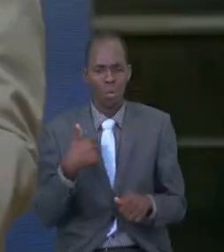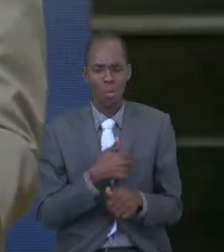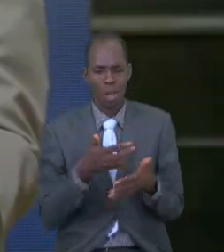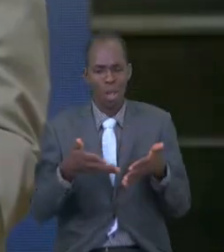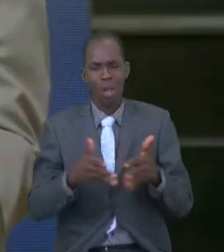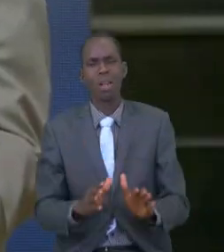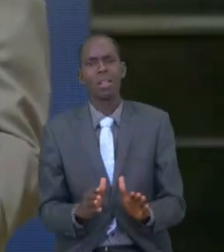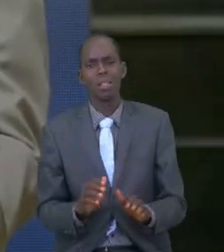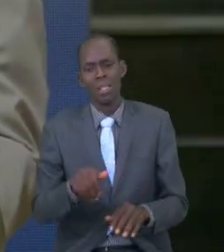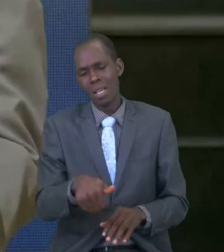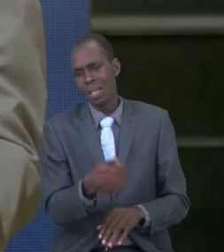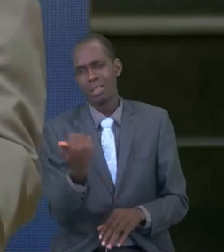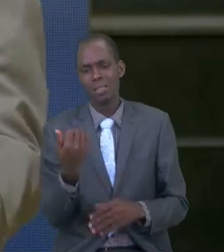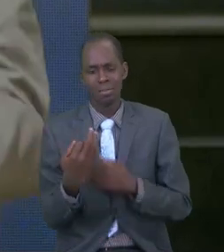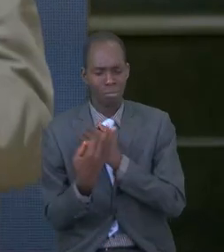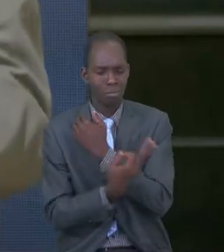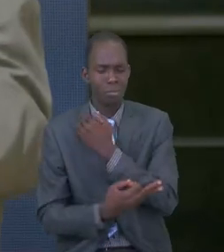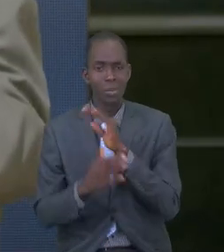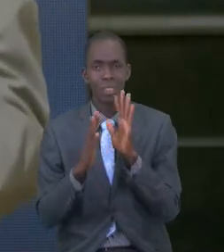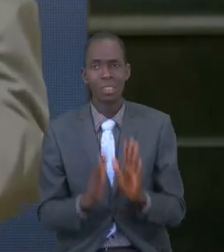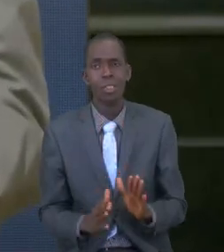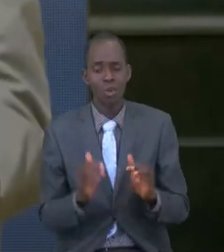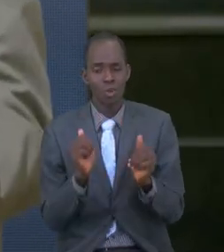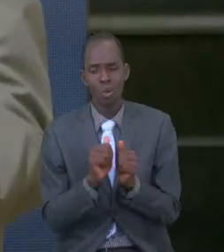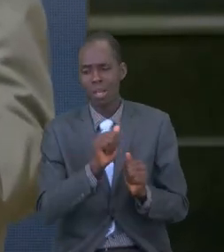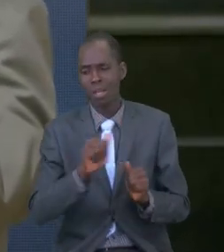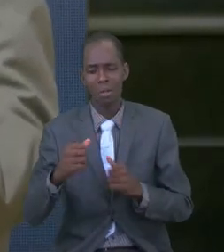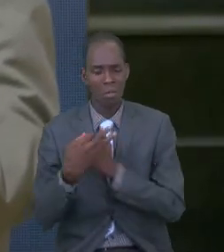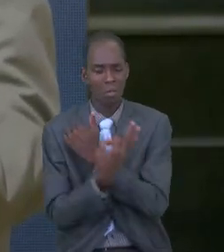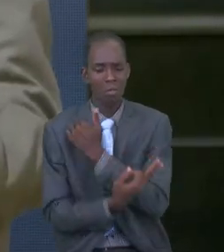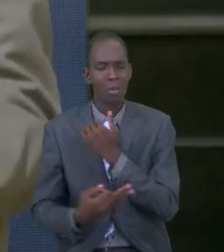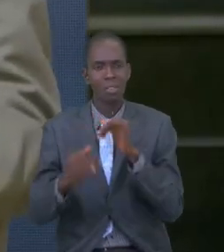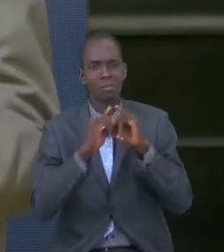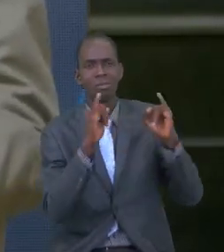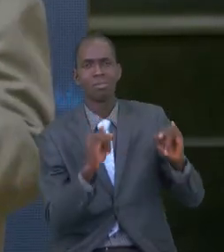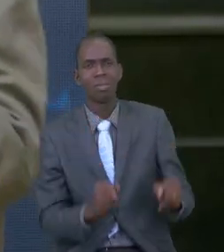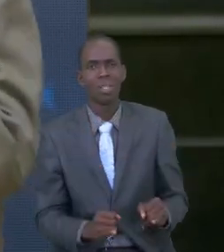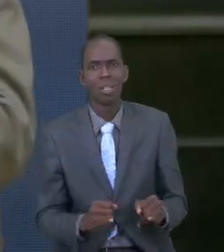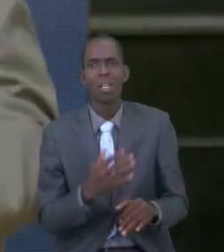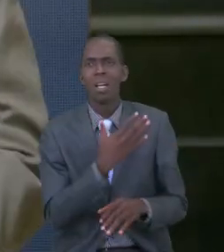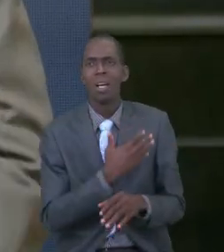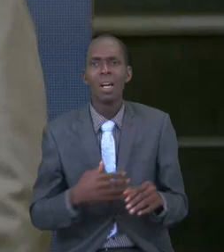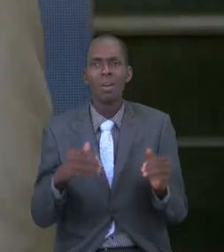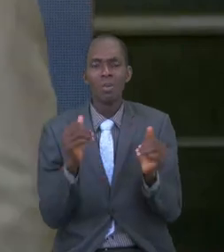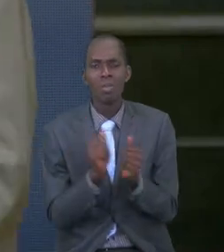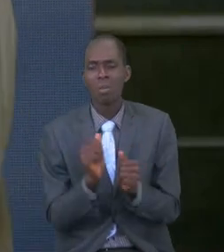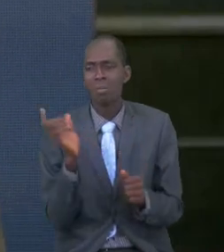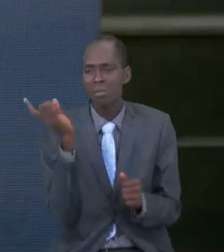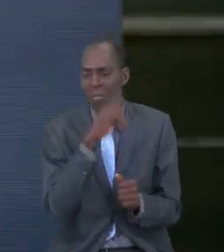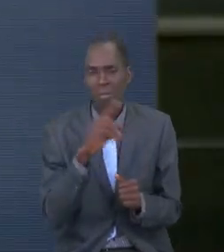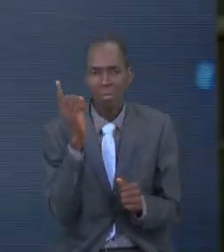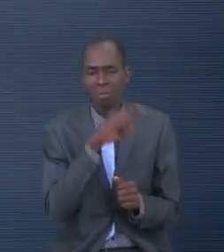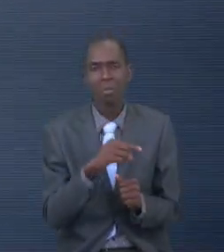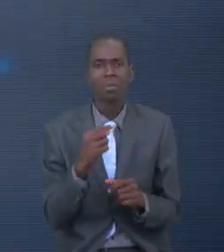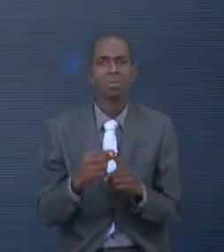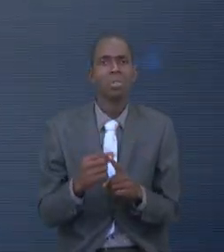any foreigner with a foreign God and with a falsified faith to